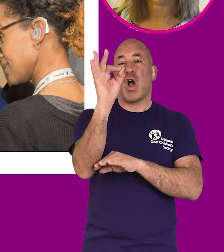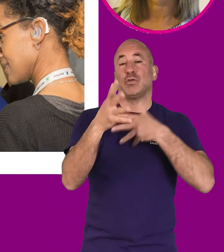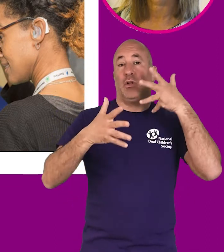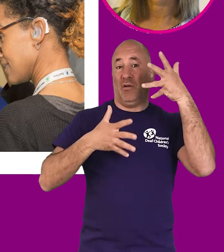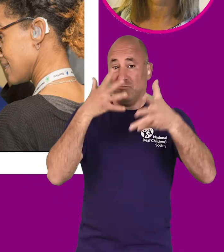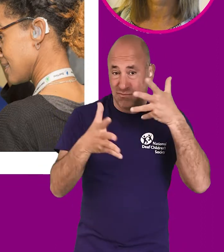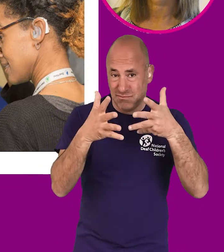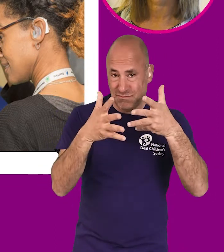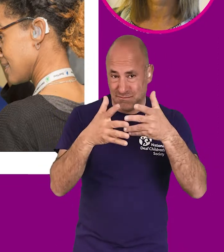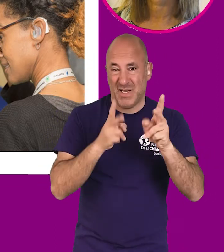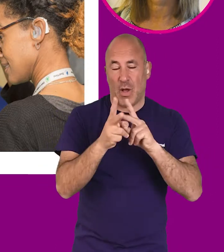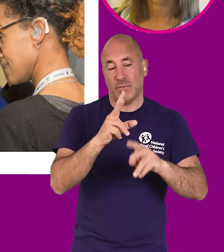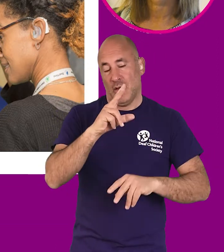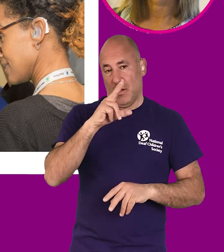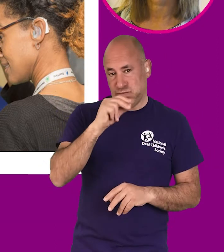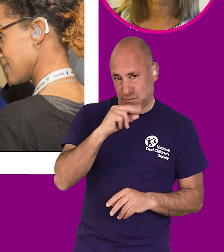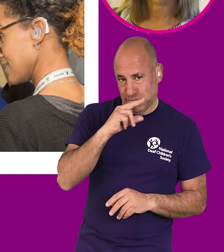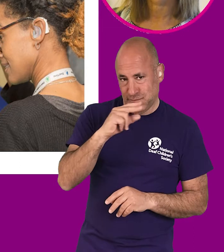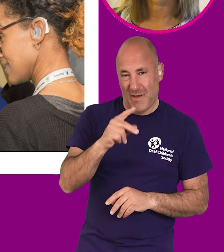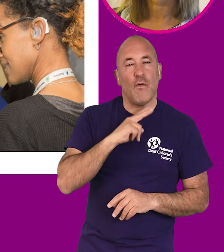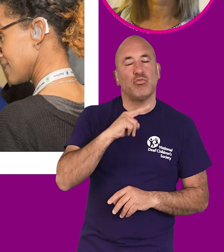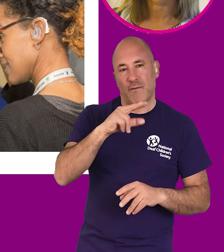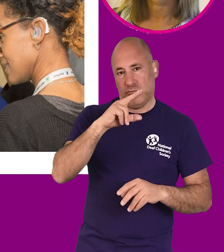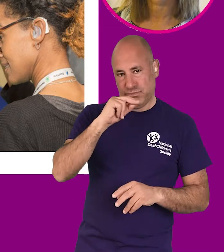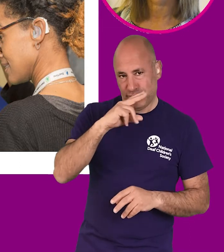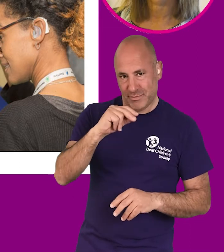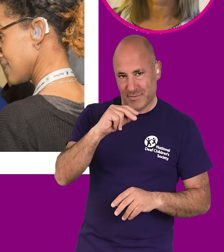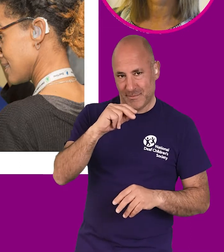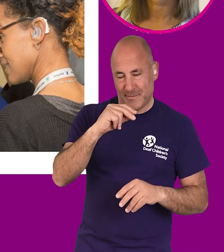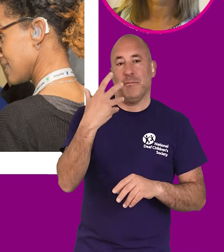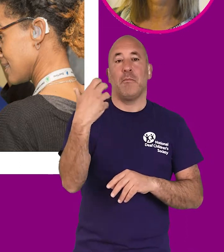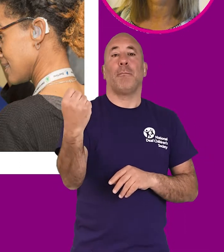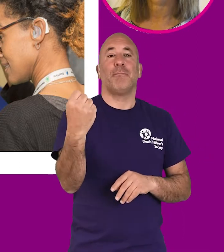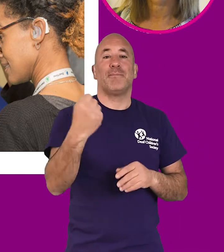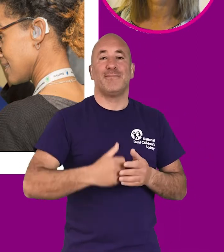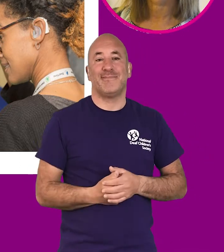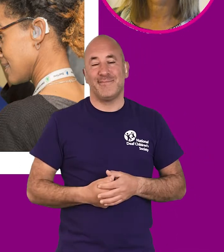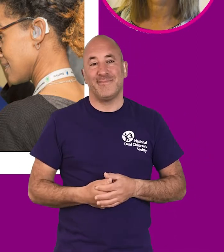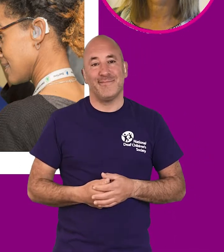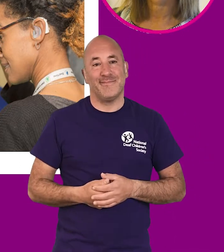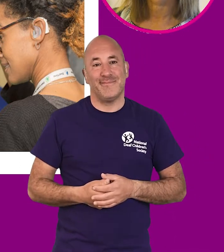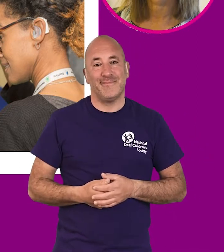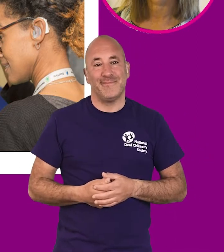up and sign her question, and the interpreter can voice over for her.